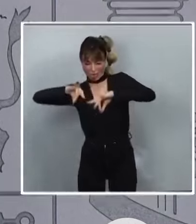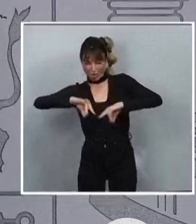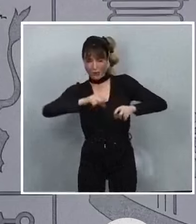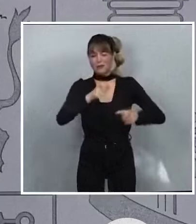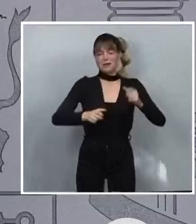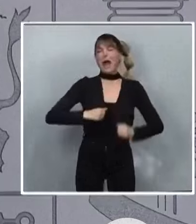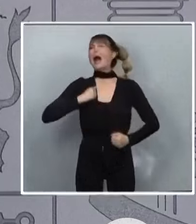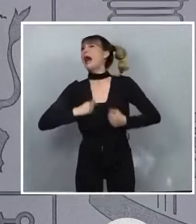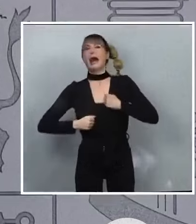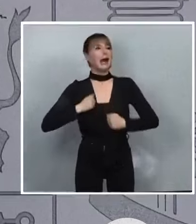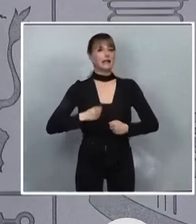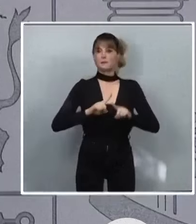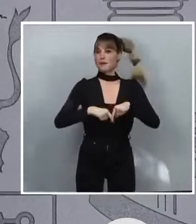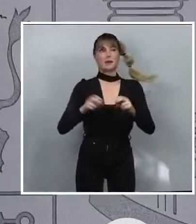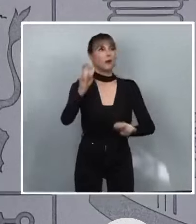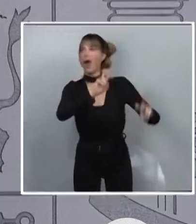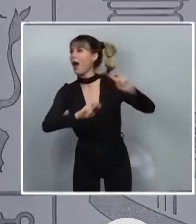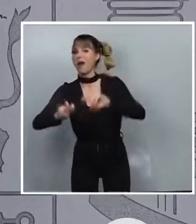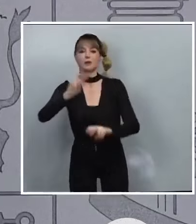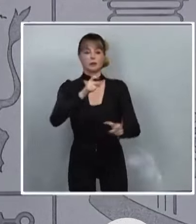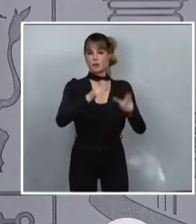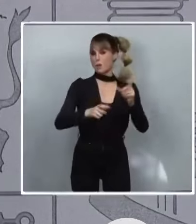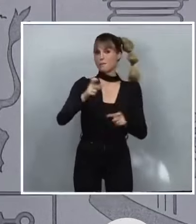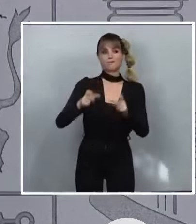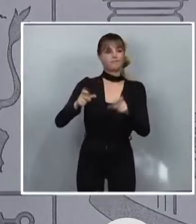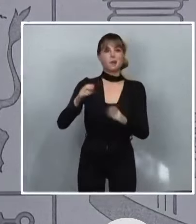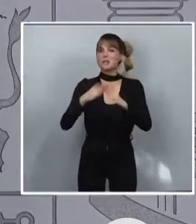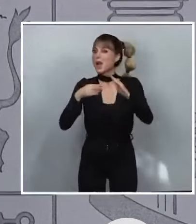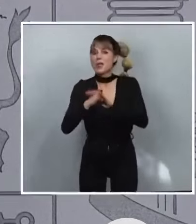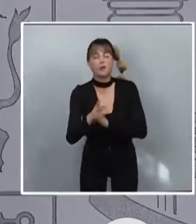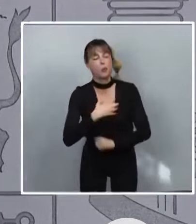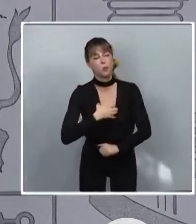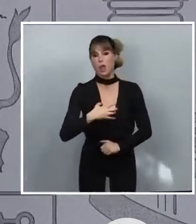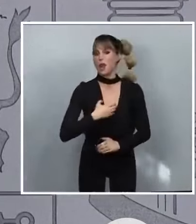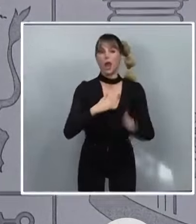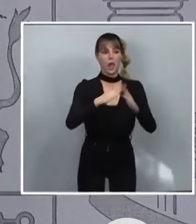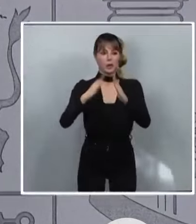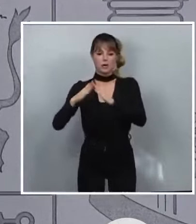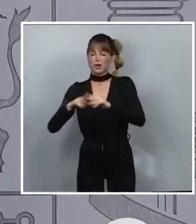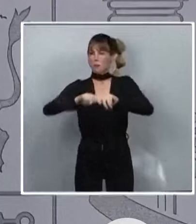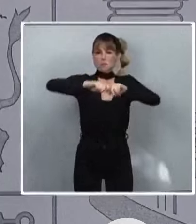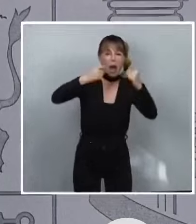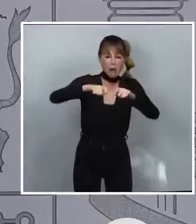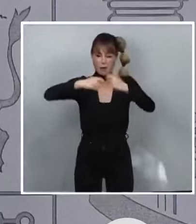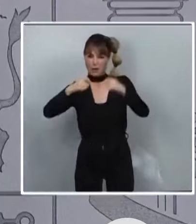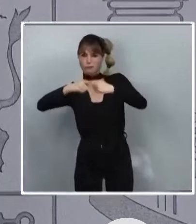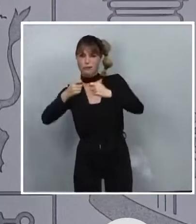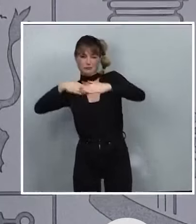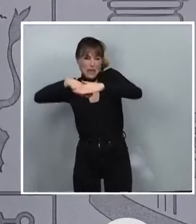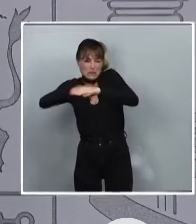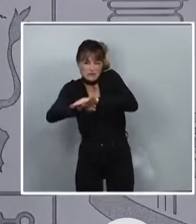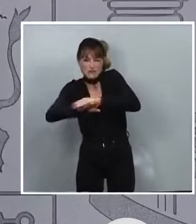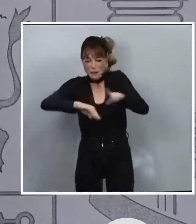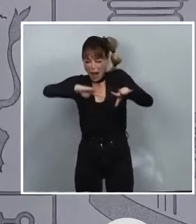mud, desperate people looking for relatives, and homes destroyed and buried by mud. I know we have to do better and that we have to give our